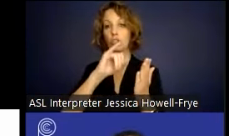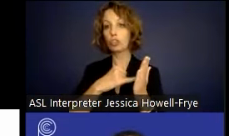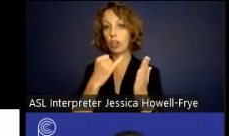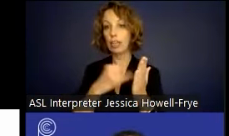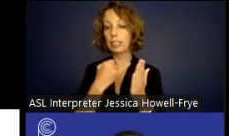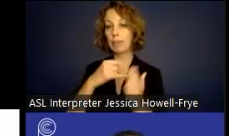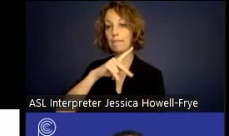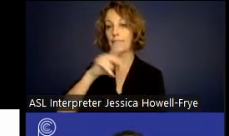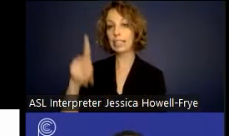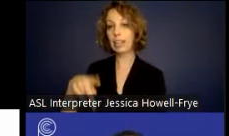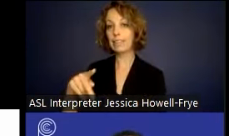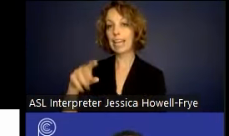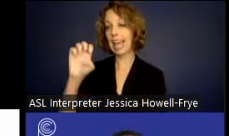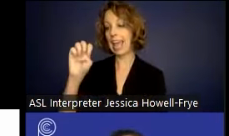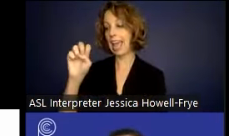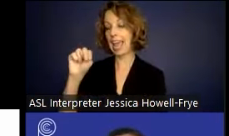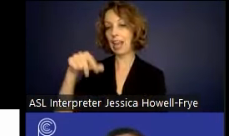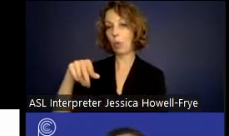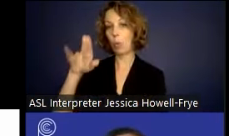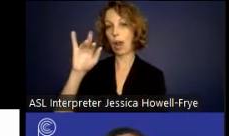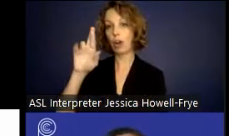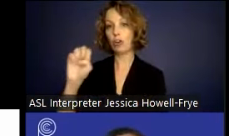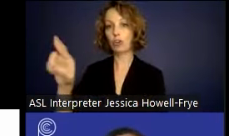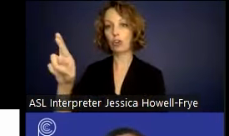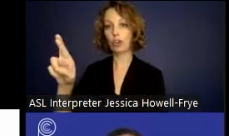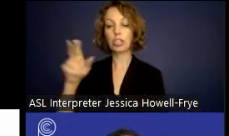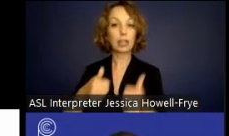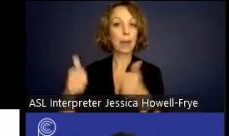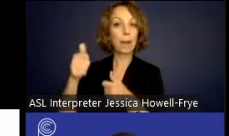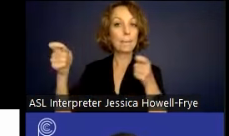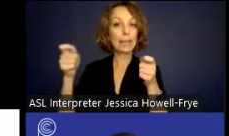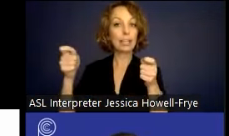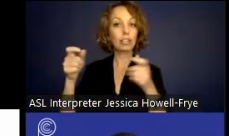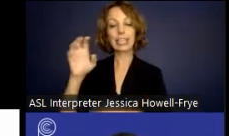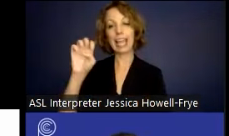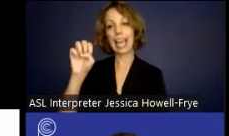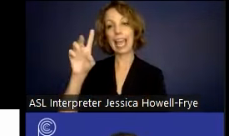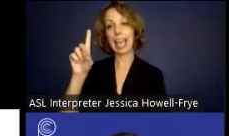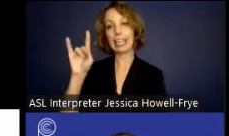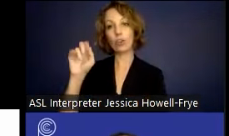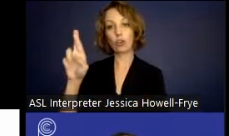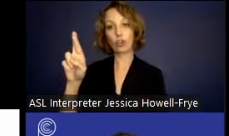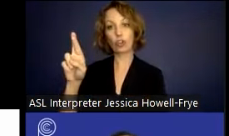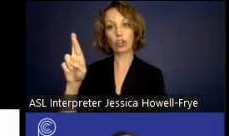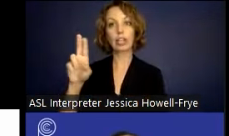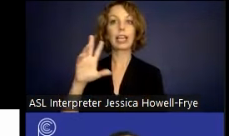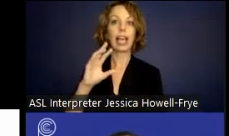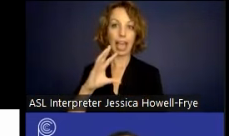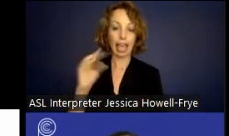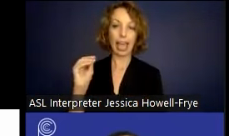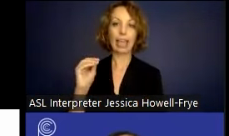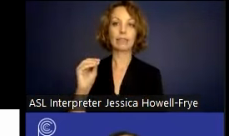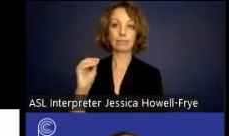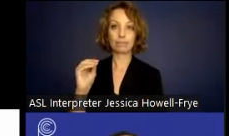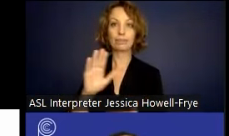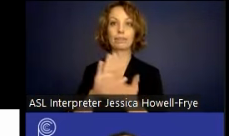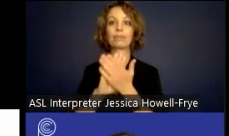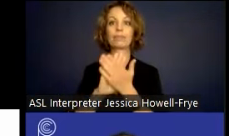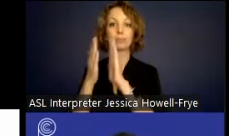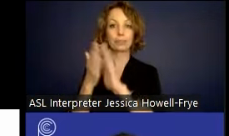where she was managing editor and led the organization to a 2014